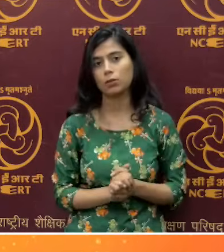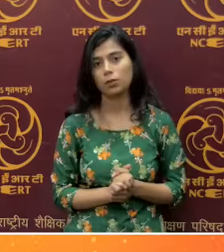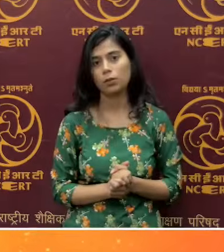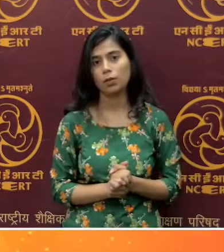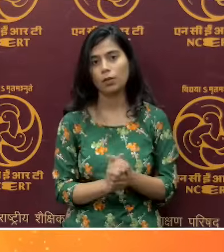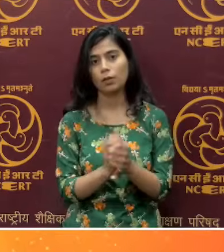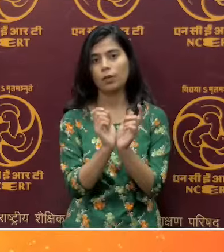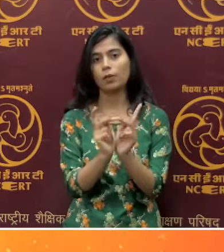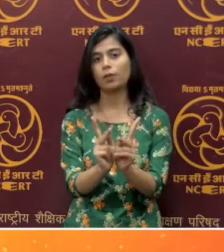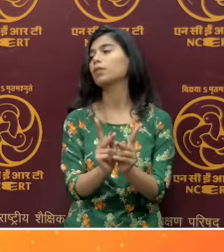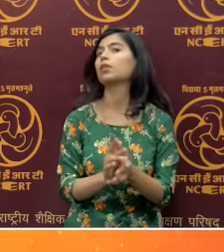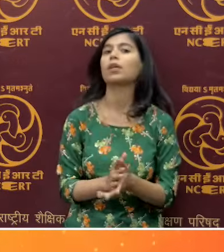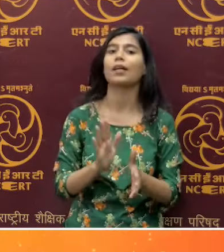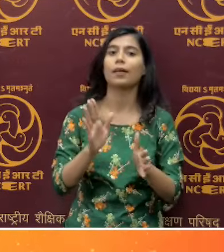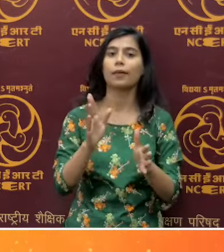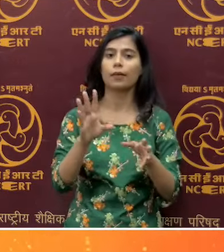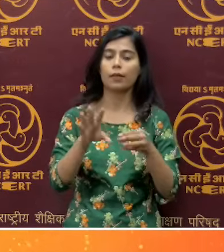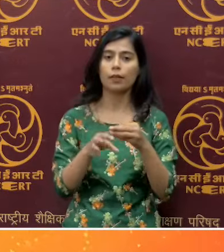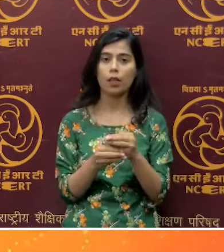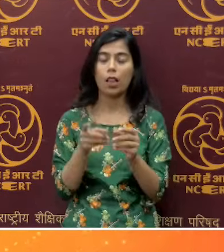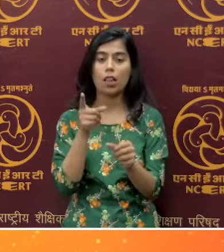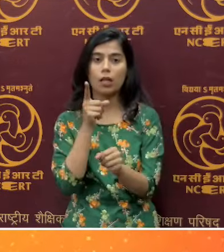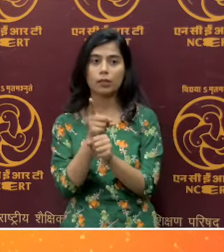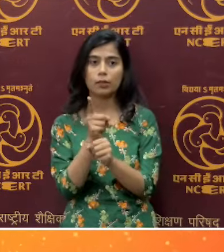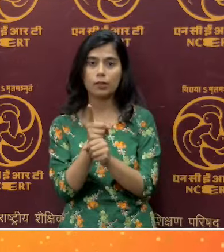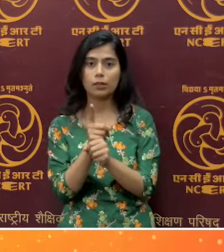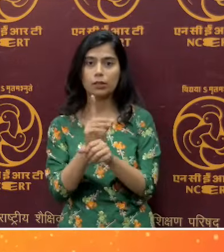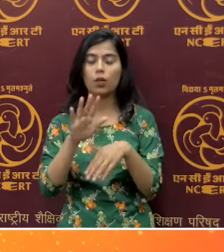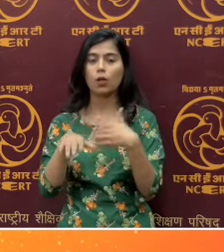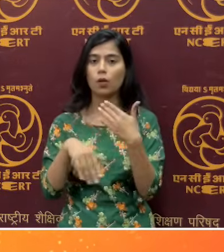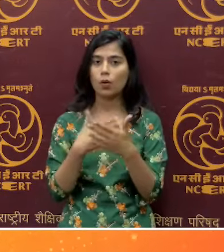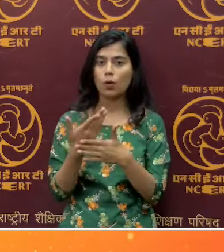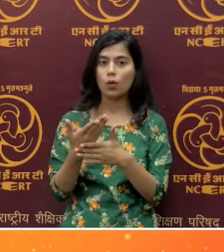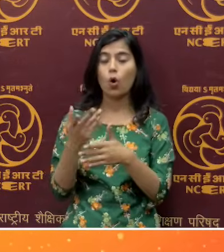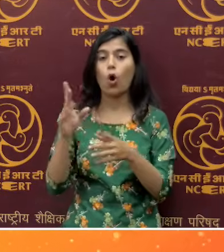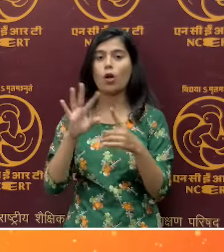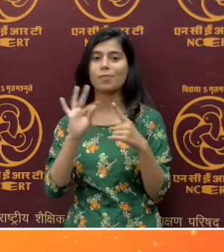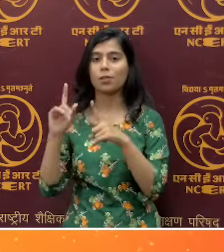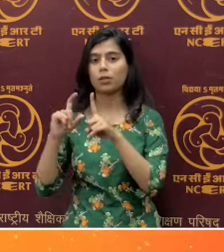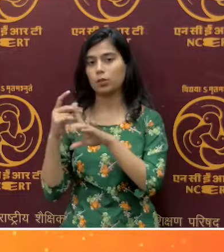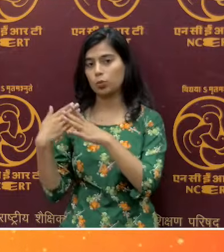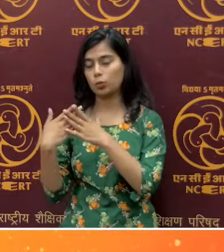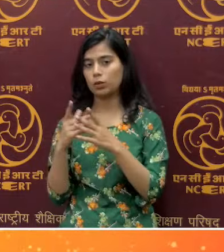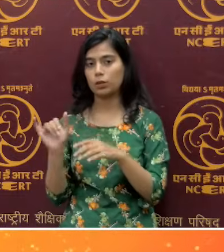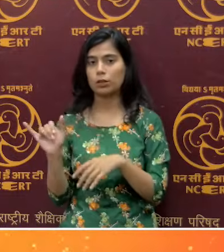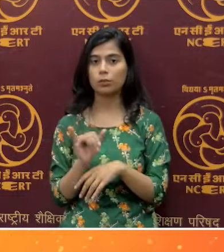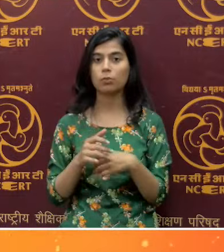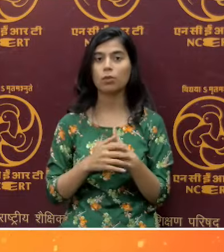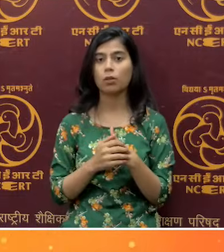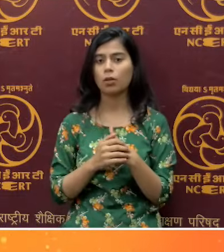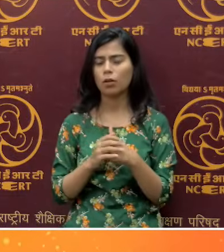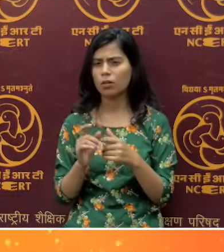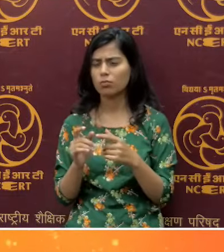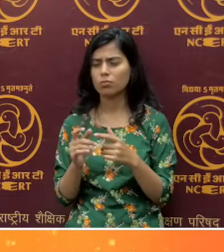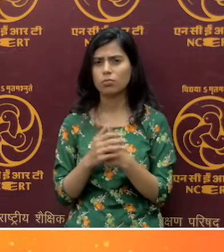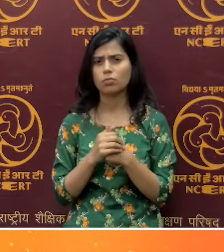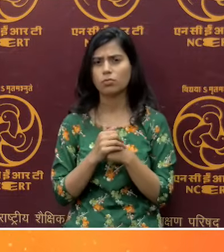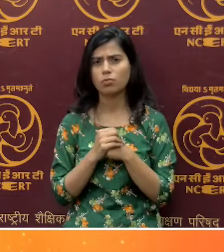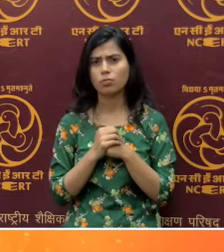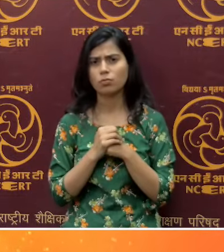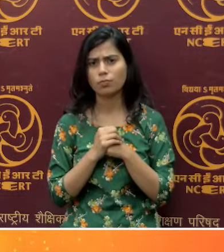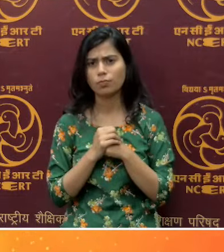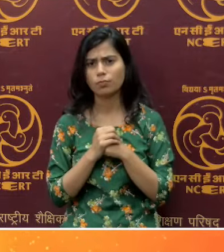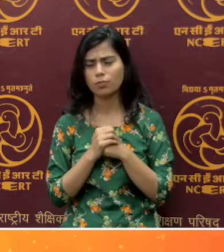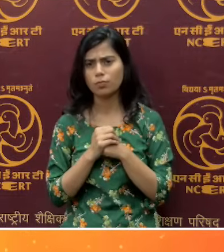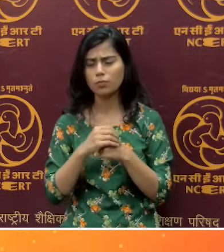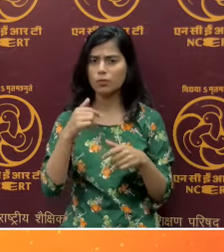For the Yeah. removing a teacher, head Yeah. teacher has the rights to remove any teacher or Okay. special educator from there. All right, okay, fine. So